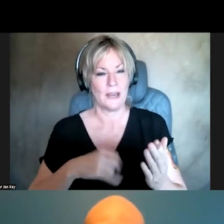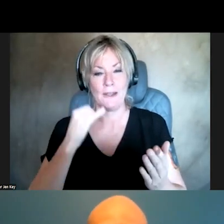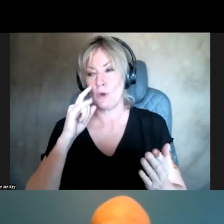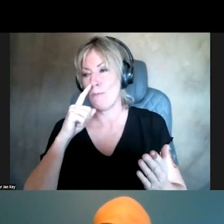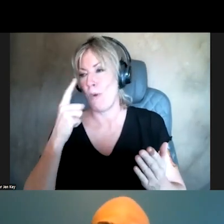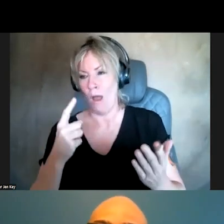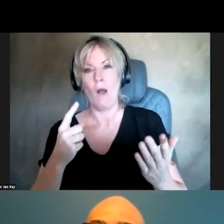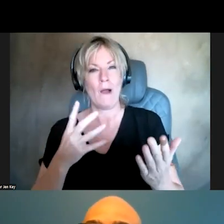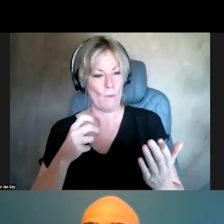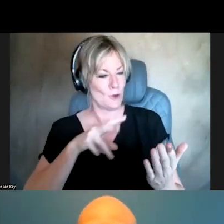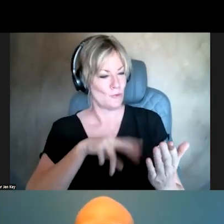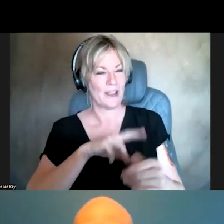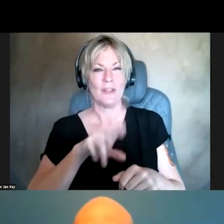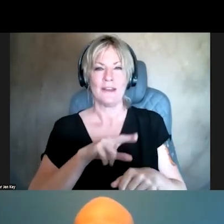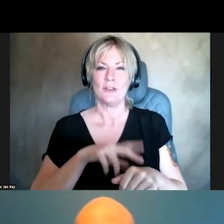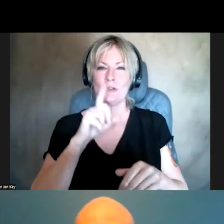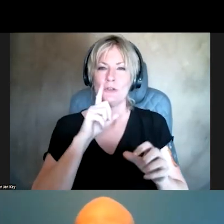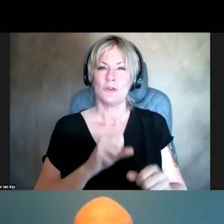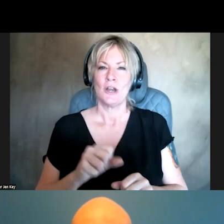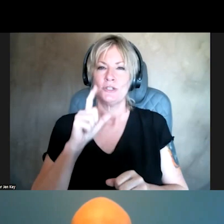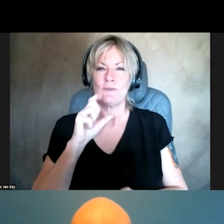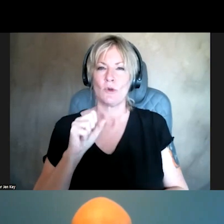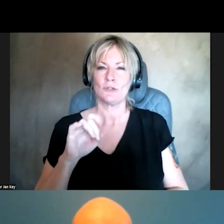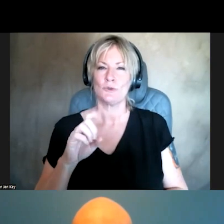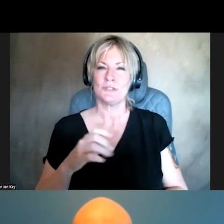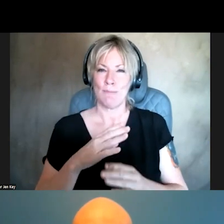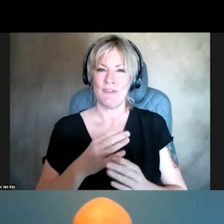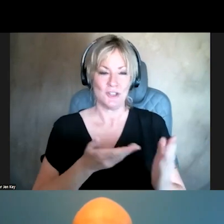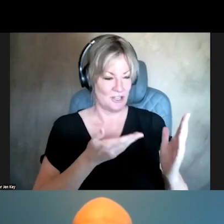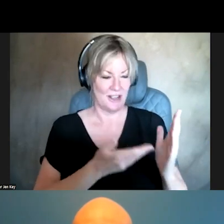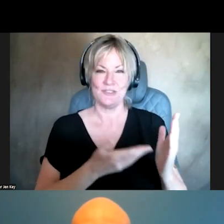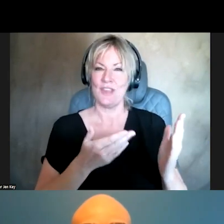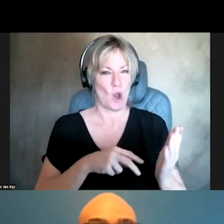national strategy for suicide prevention, then absolutely